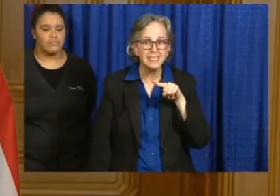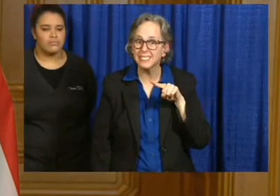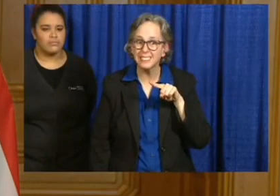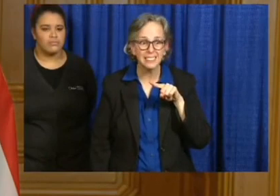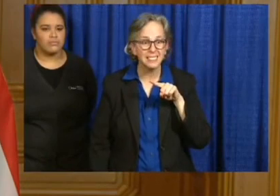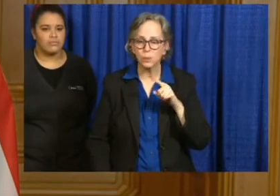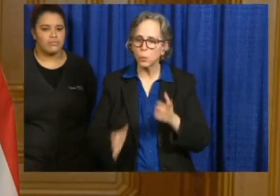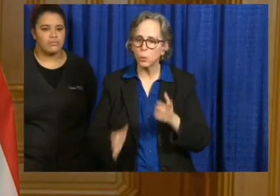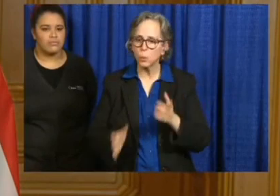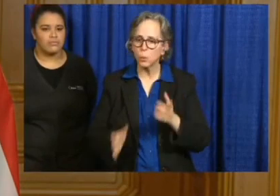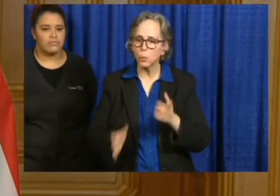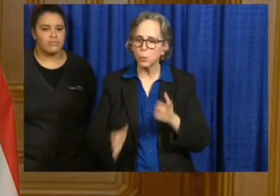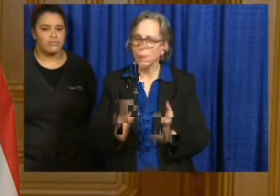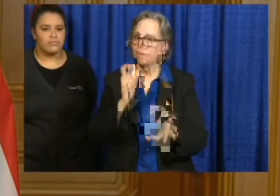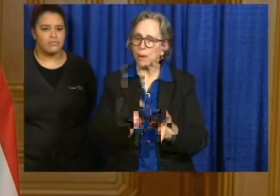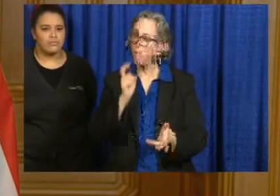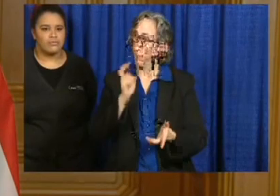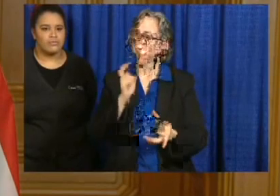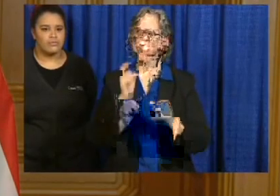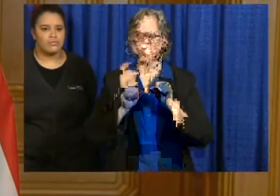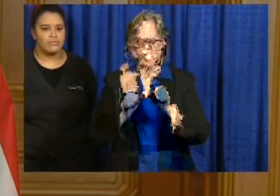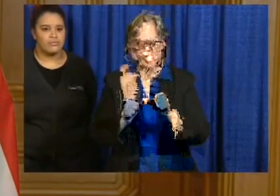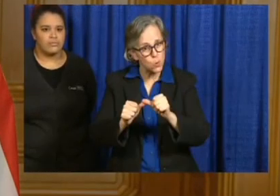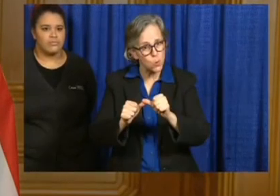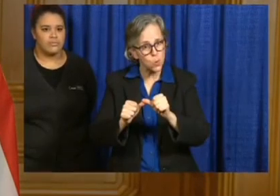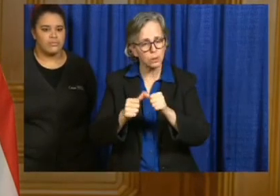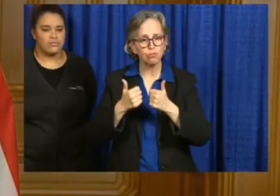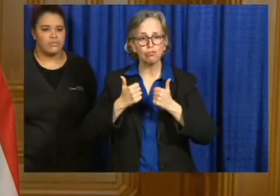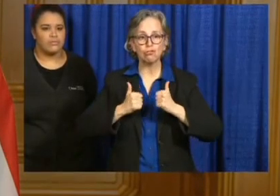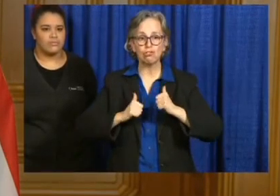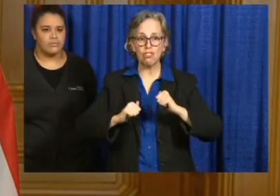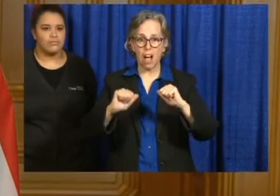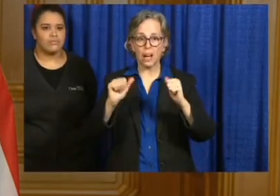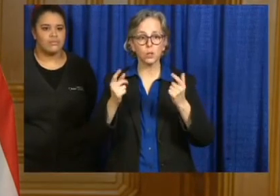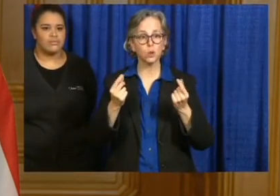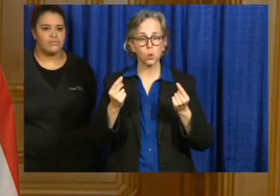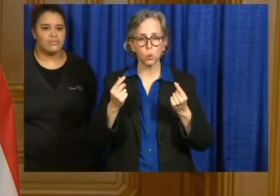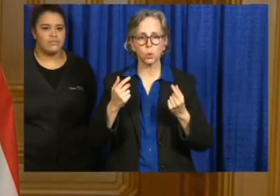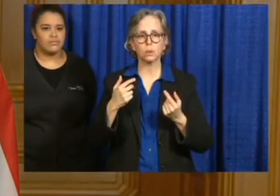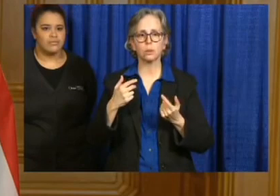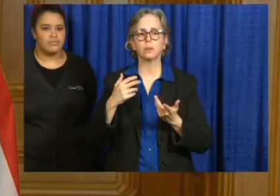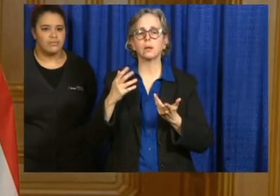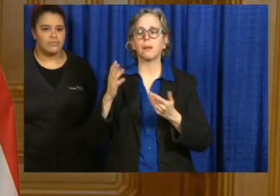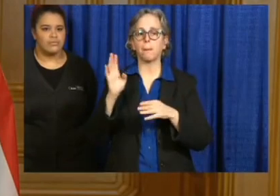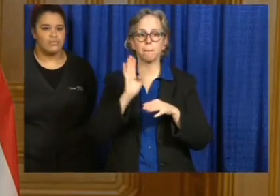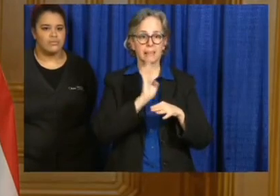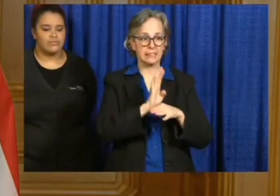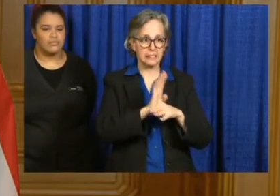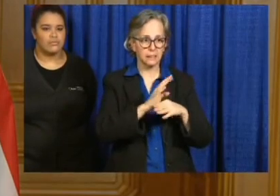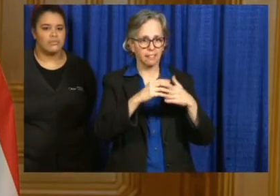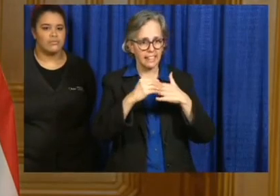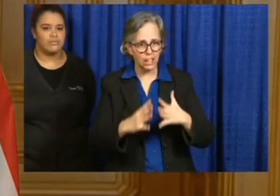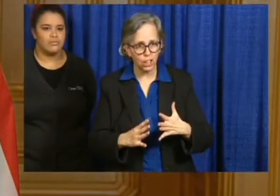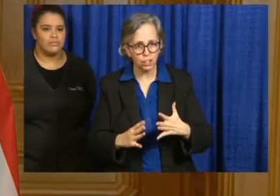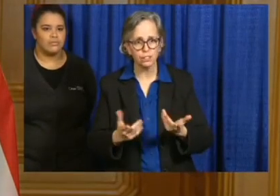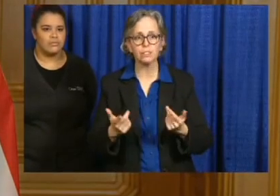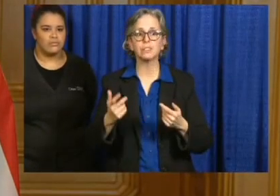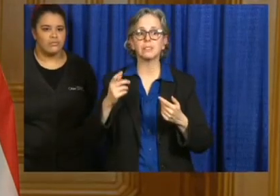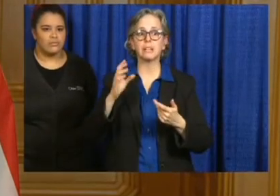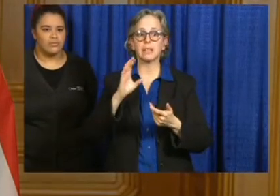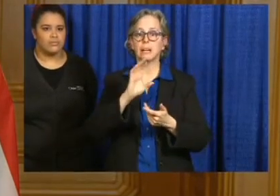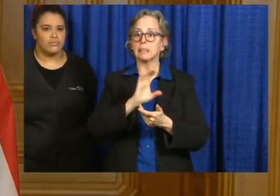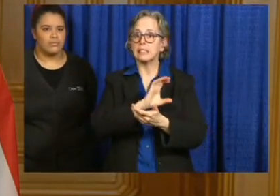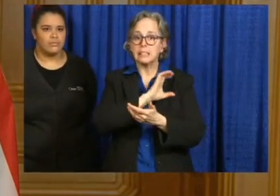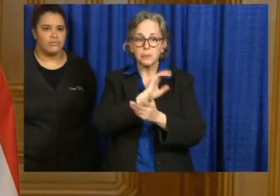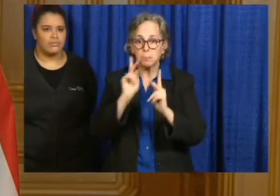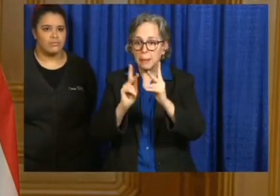Lieutenant Governor said, is to come take all the information that we've received from Ohio citizens, all the feedback we can get about how